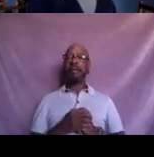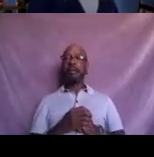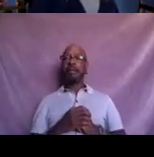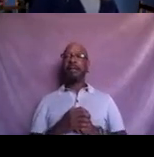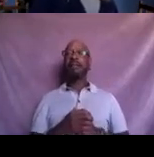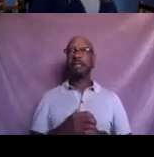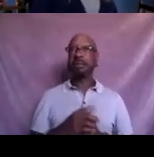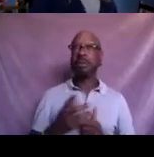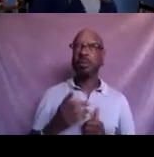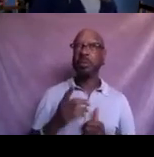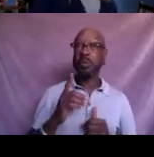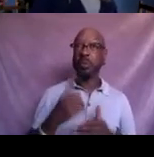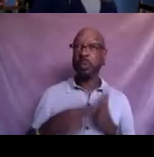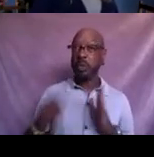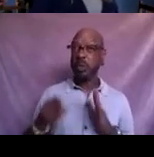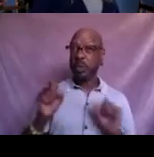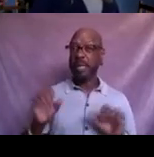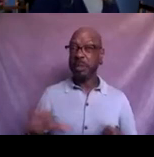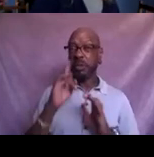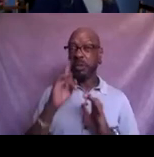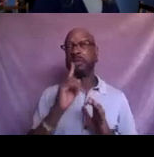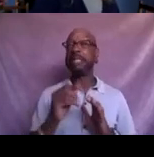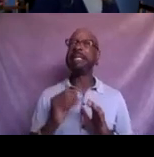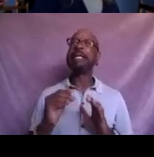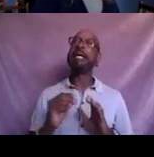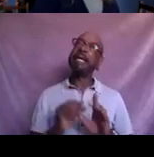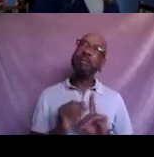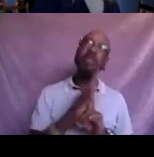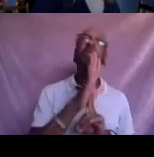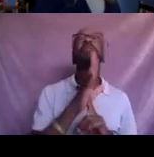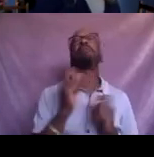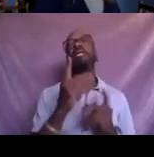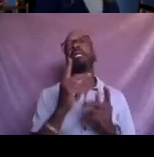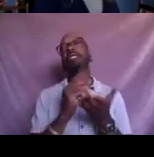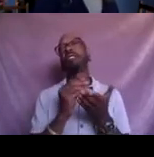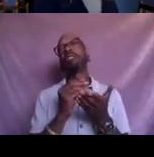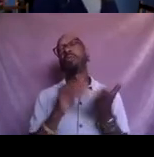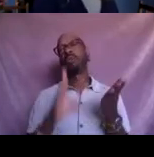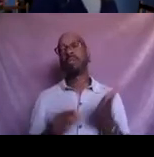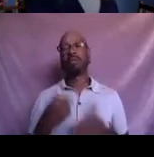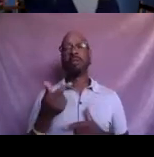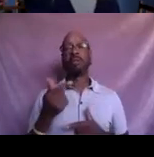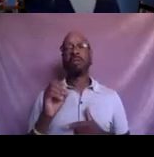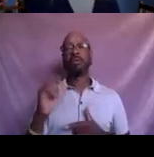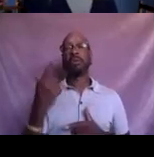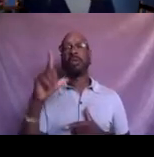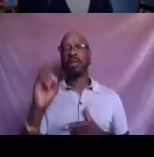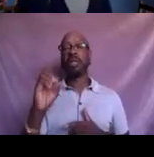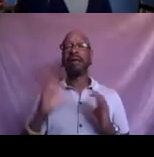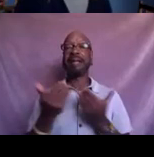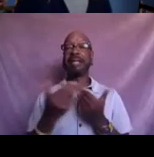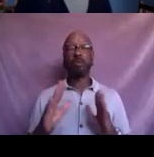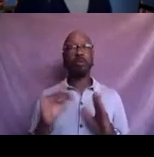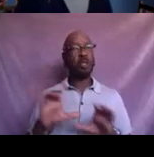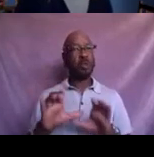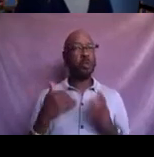and get to have a lot of influence for students. And Google Classroom can be used to do boring things where students turn